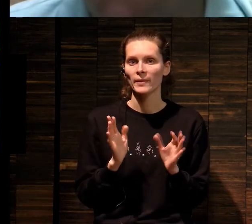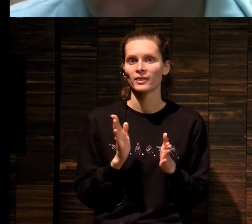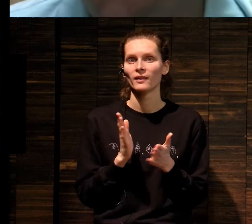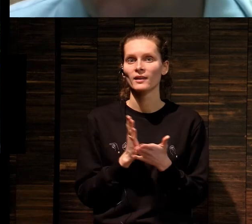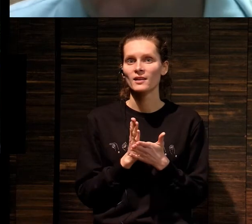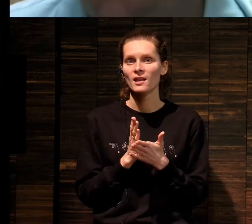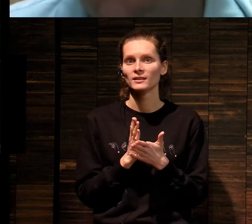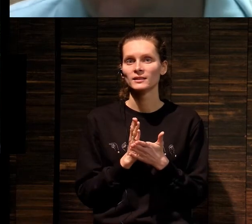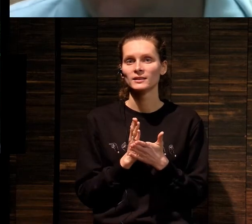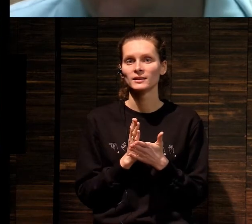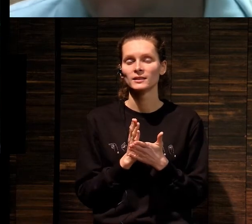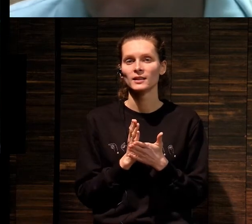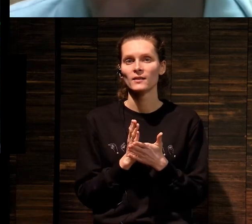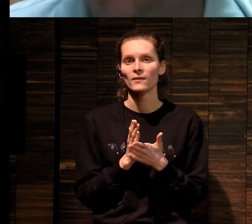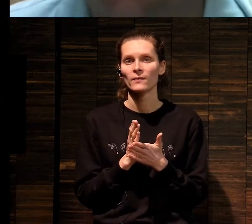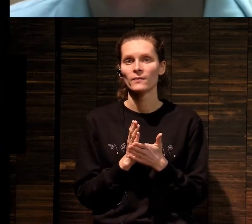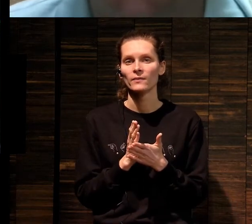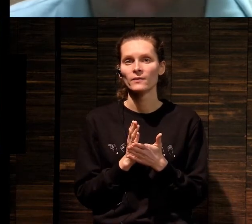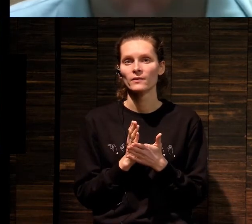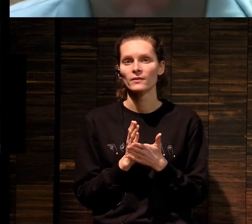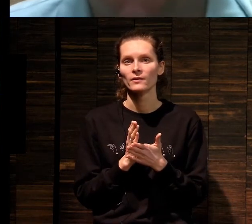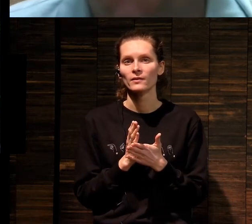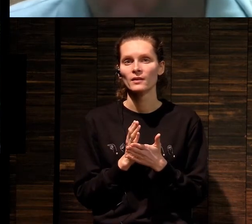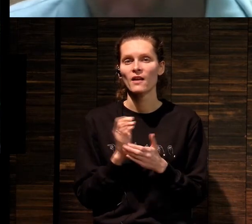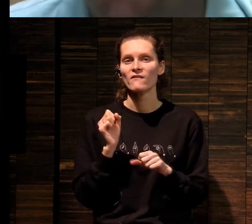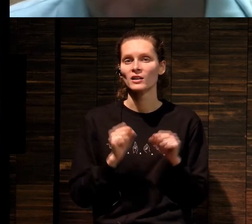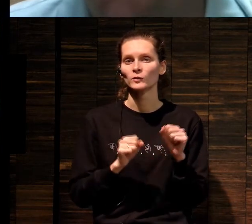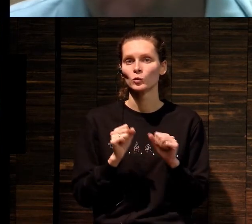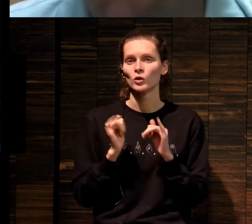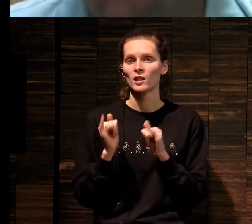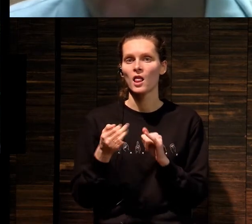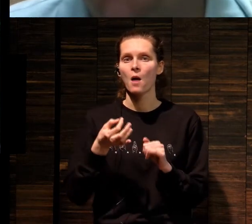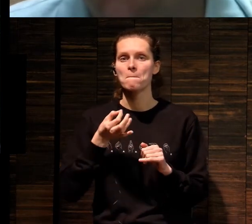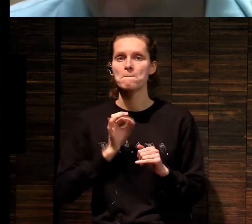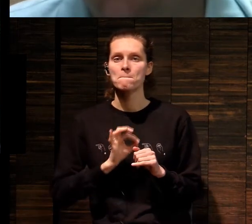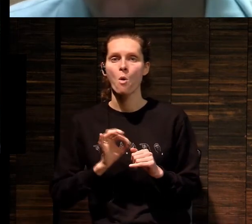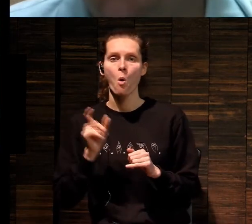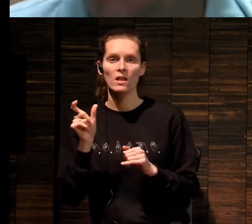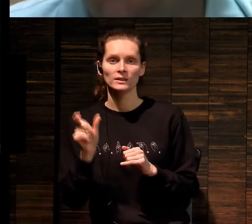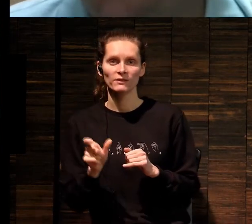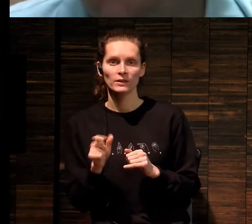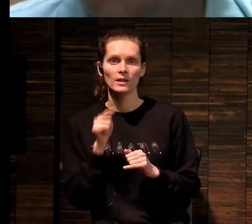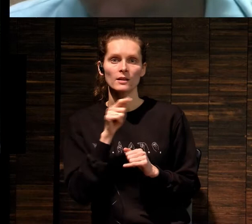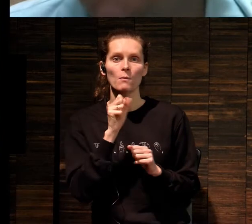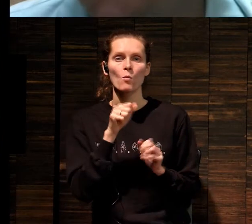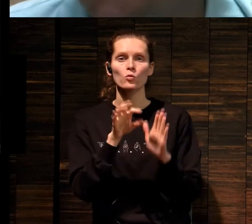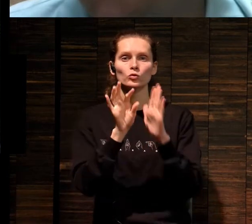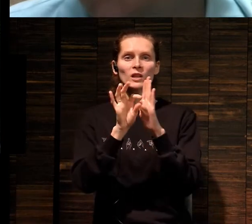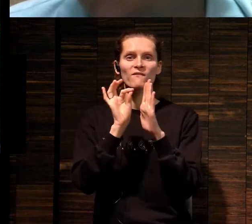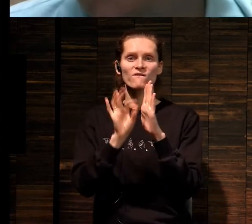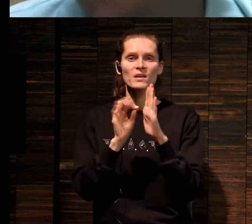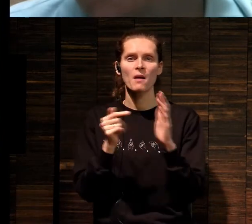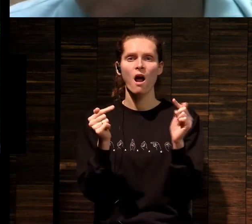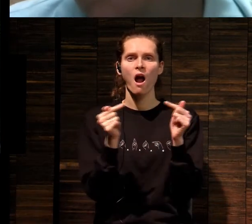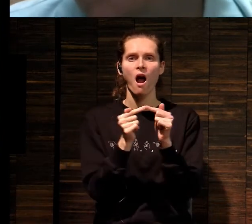mask that allows for people to specifically choose elements on screen that they, I think that this is.